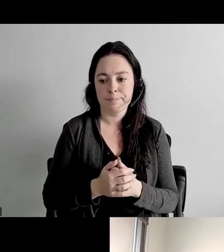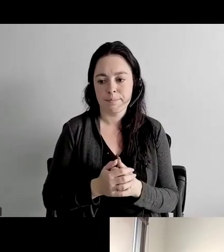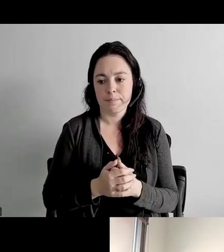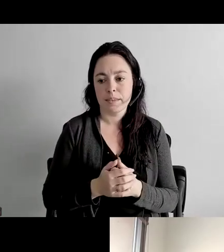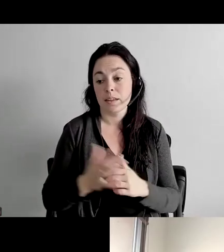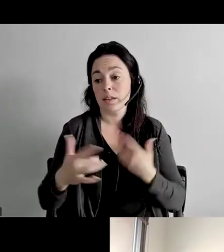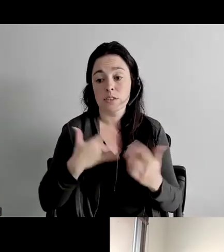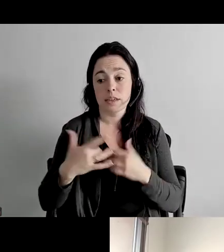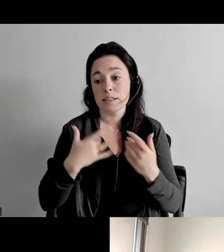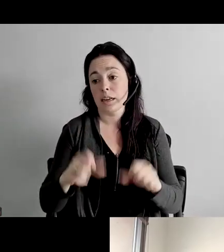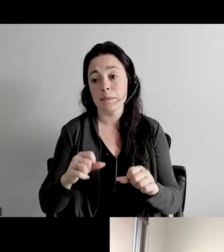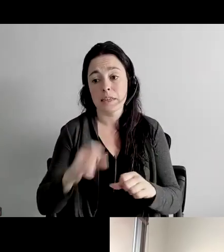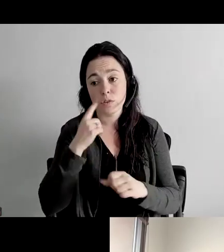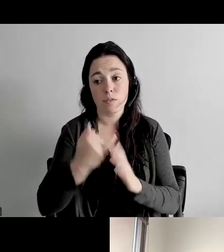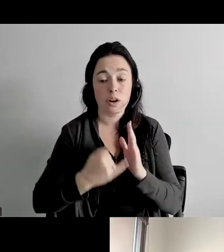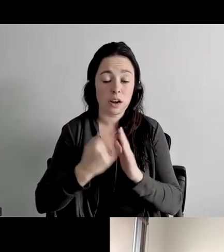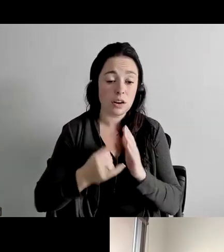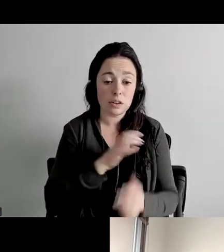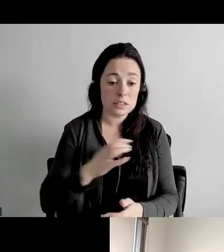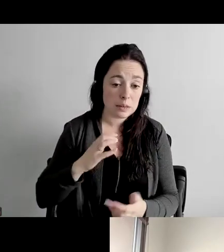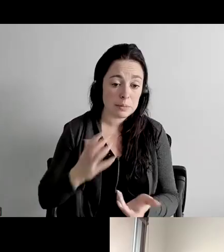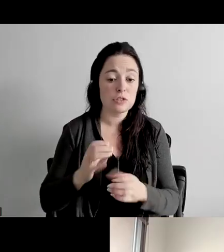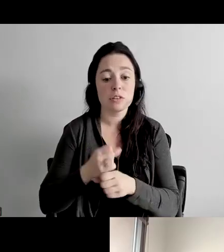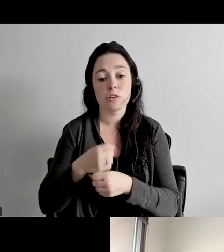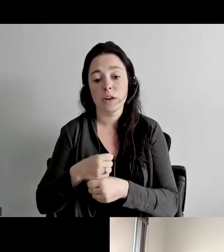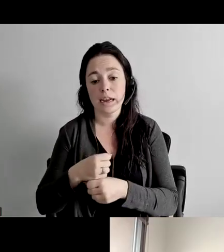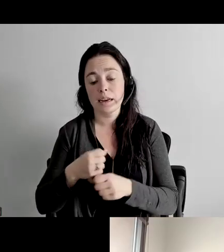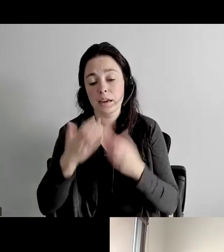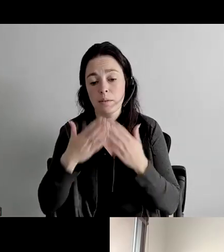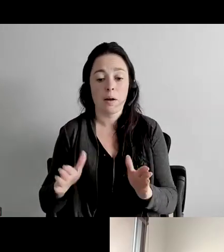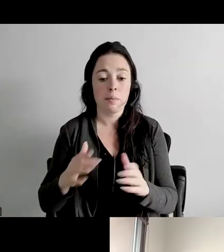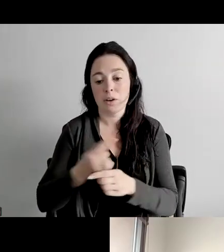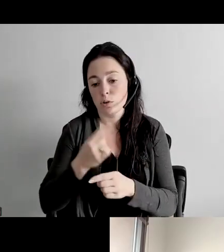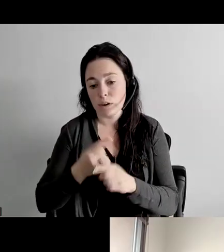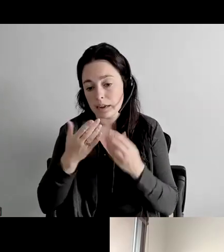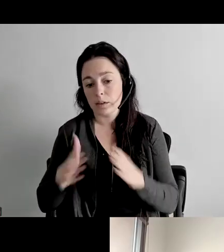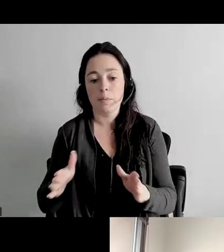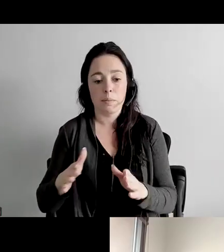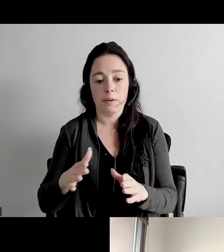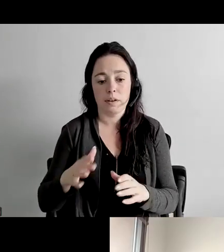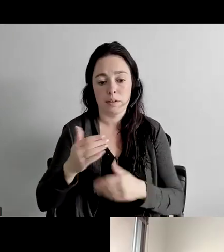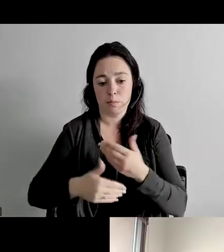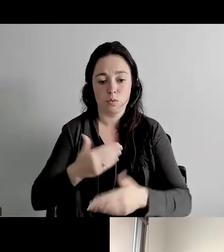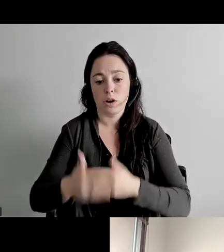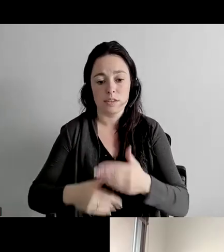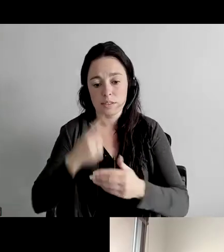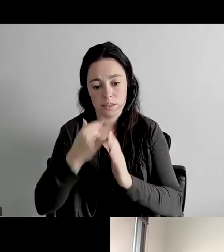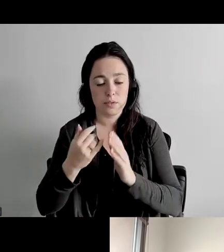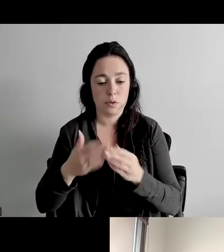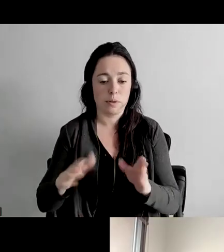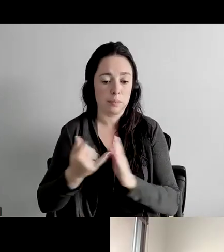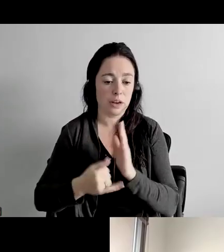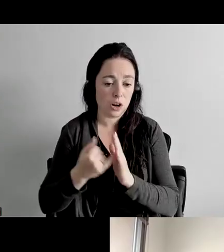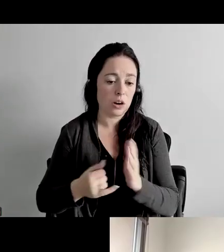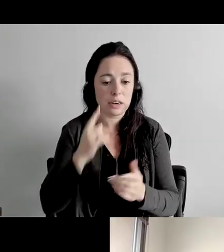potential of an arts commission creating like a regular public hearing process for public art, which will enable,